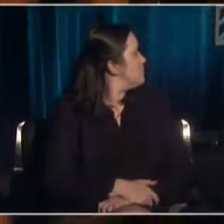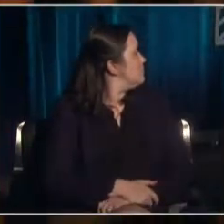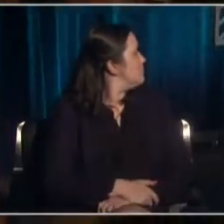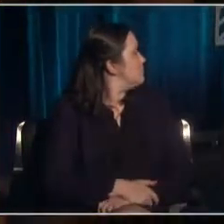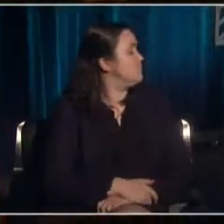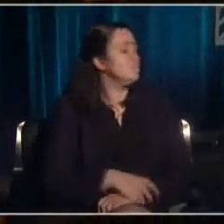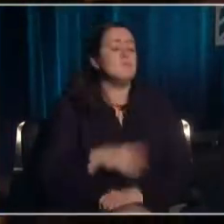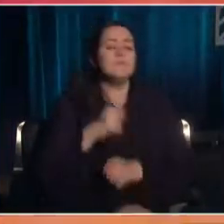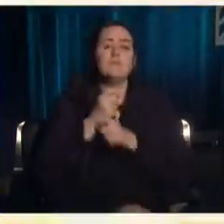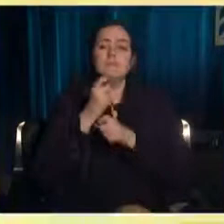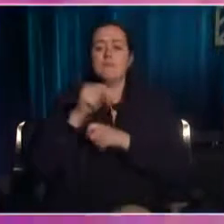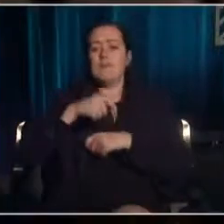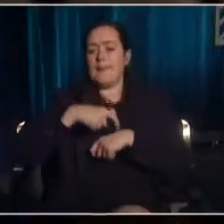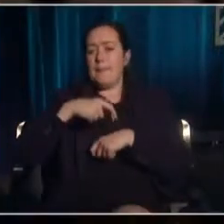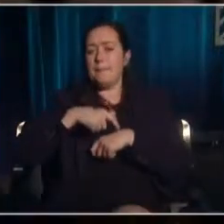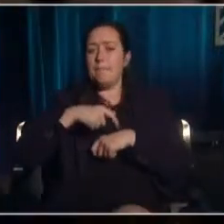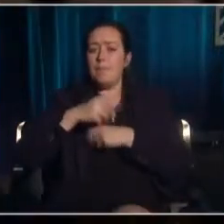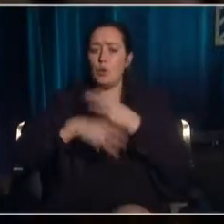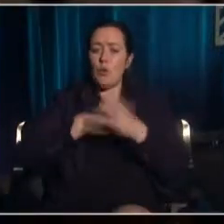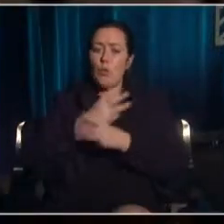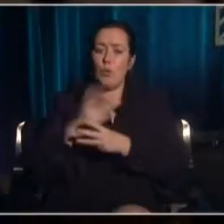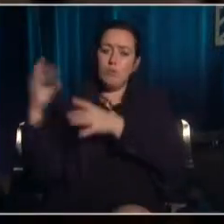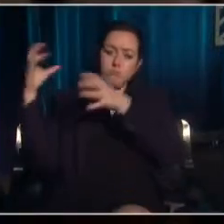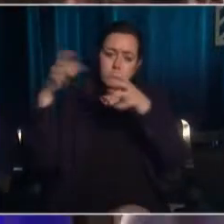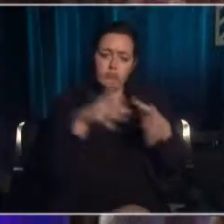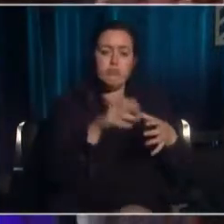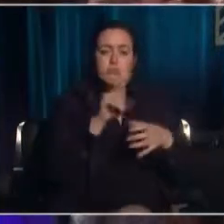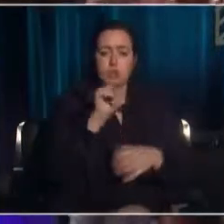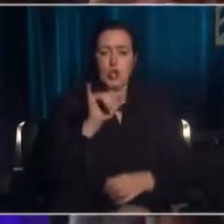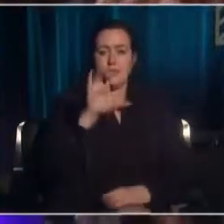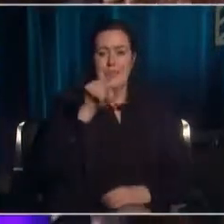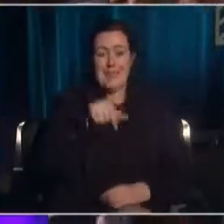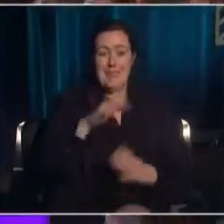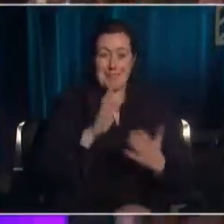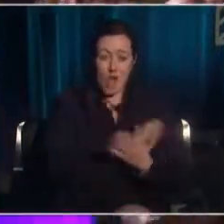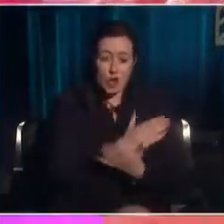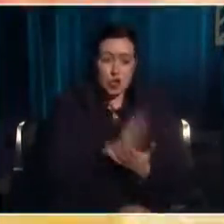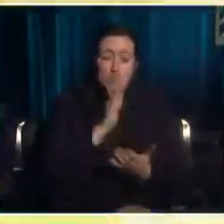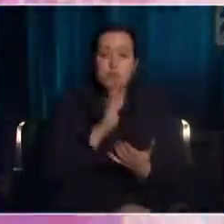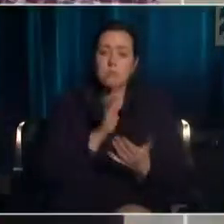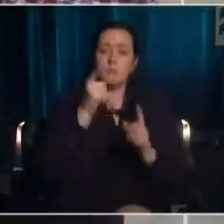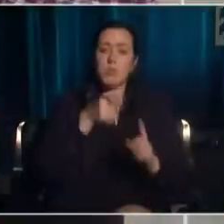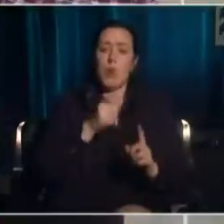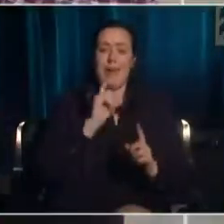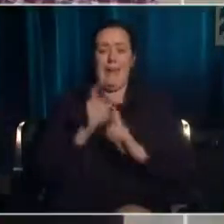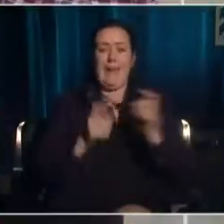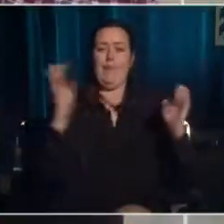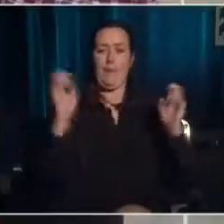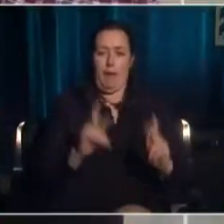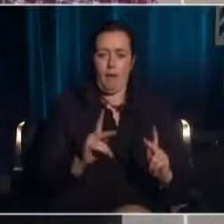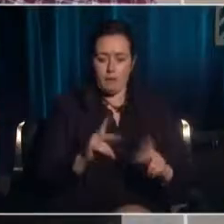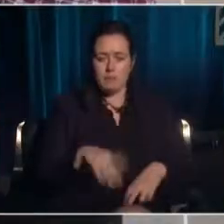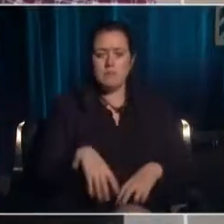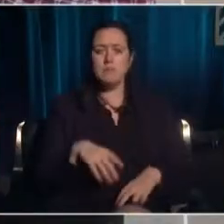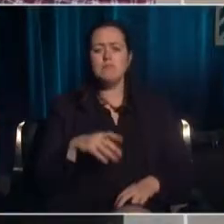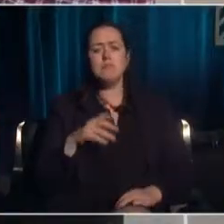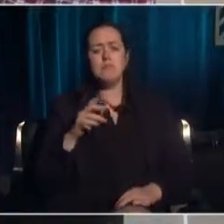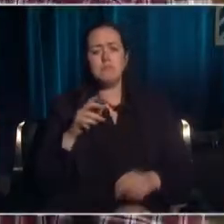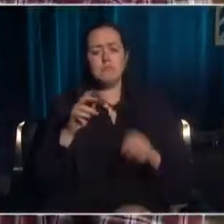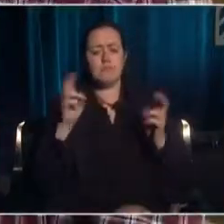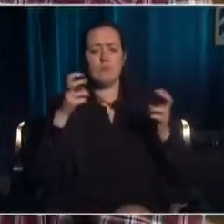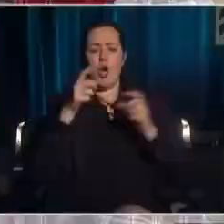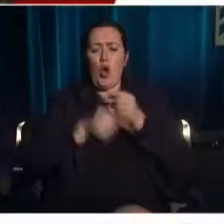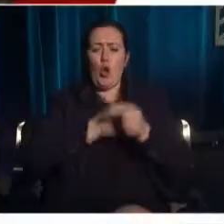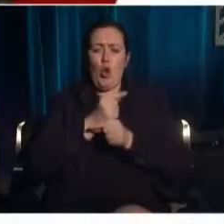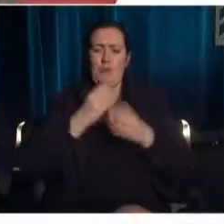Every year at this time, the world comes to New York City, and this concert is all about giving back to the world. What is Global Citizen? Global Citizen